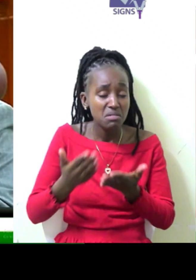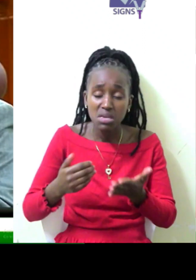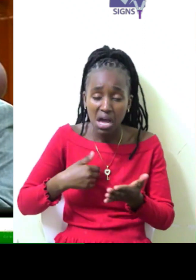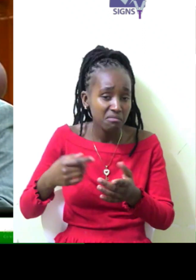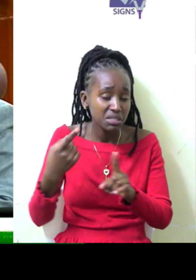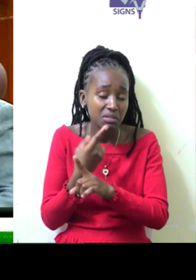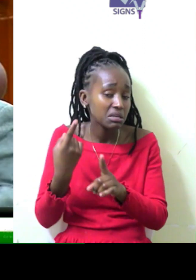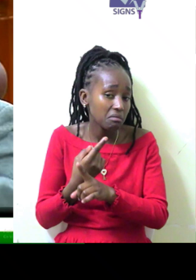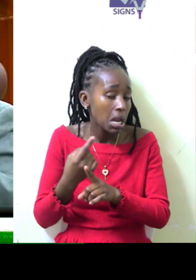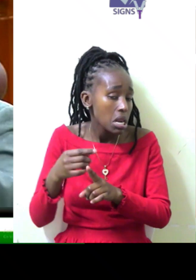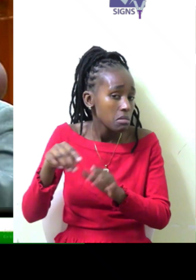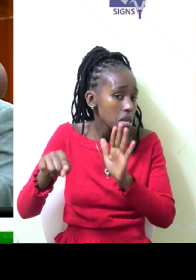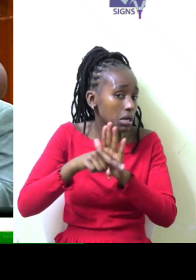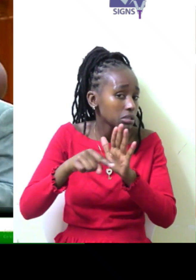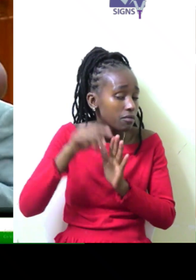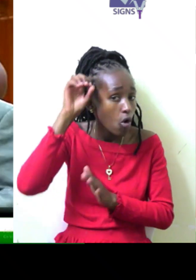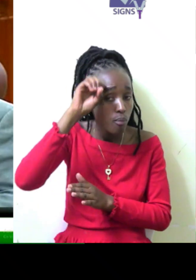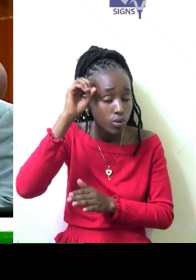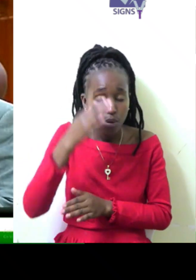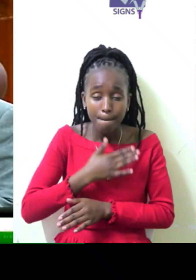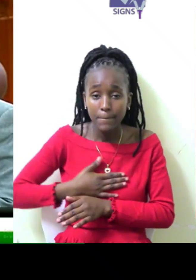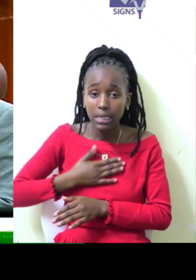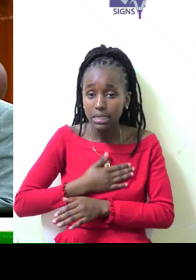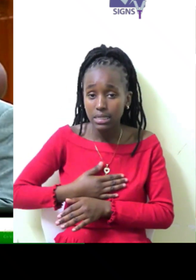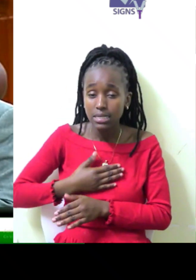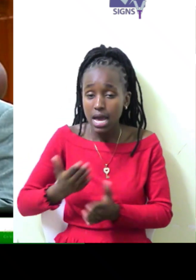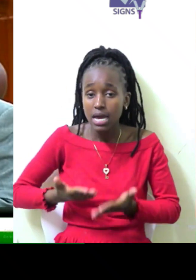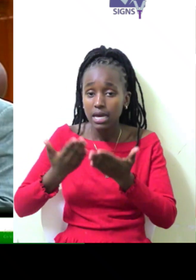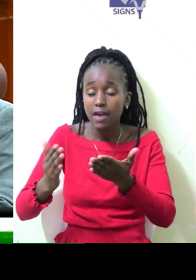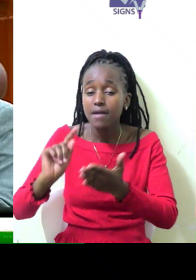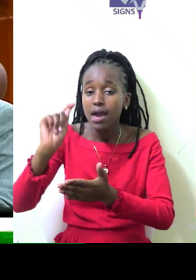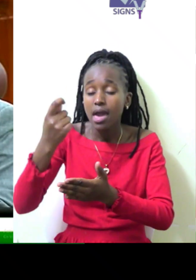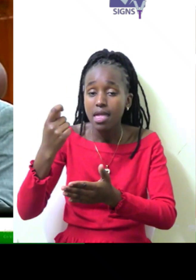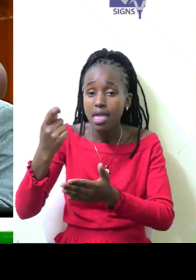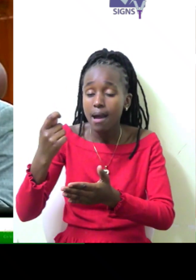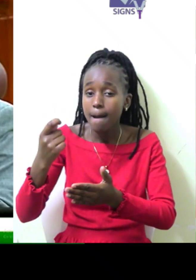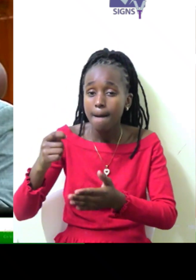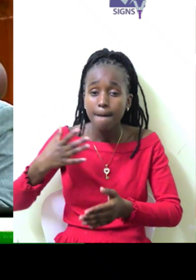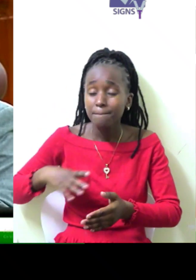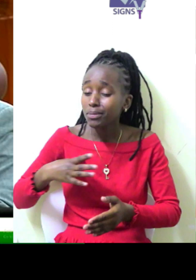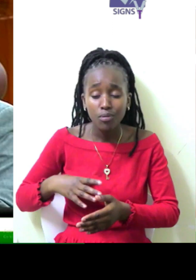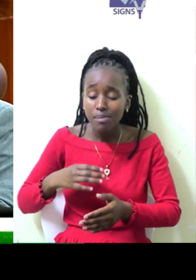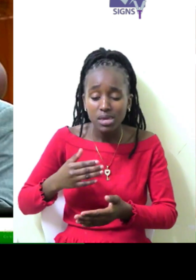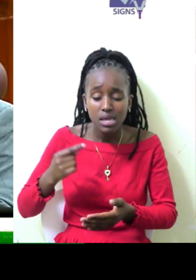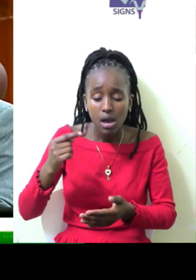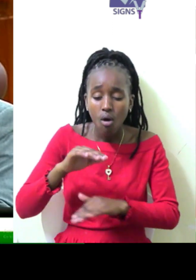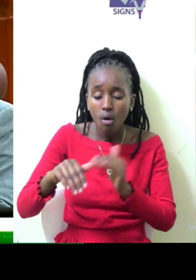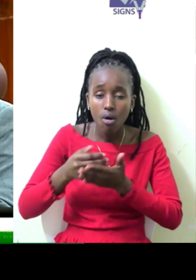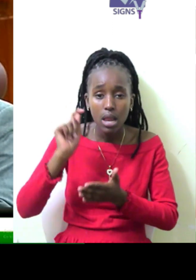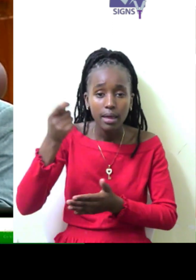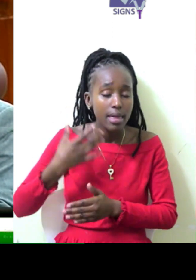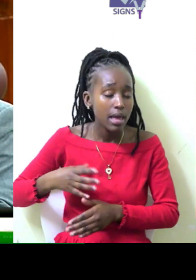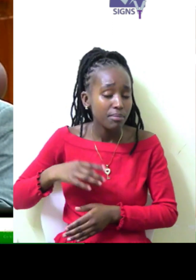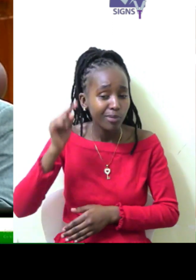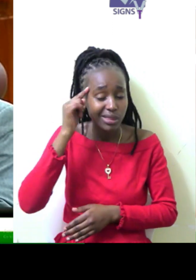country. So let us not send a message to the Kenyan people that we are done. We are not. We are able to rise